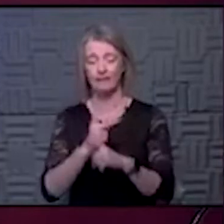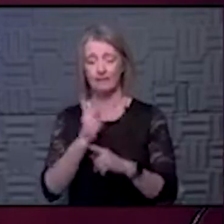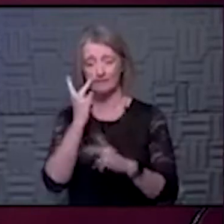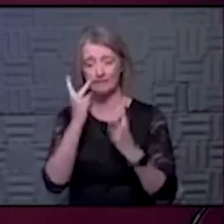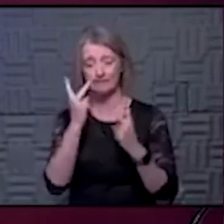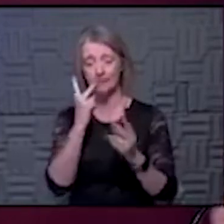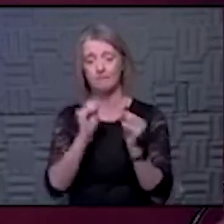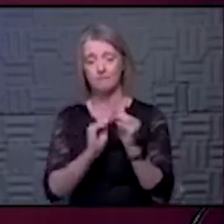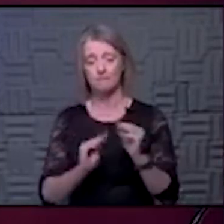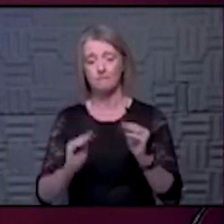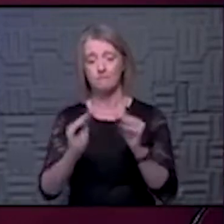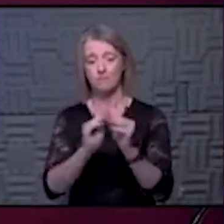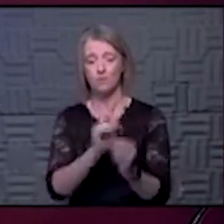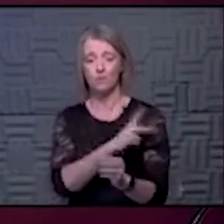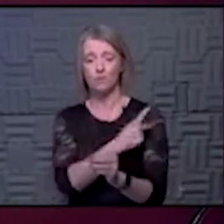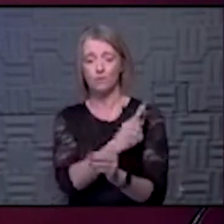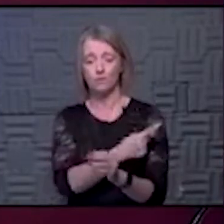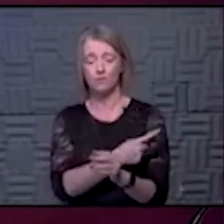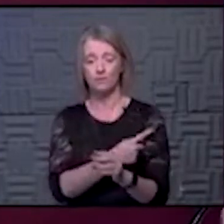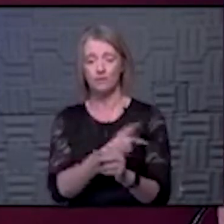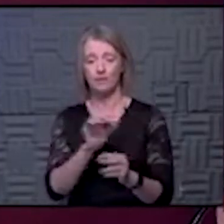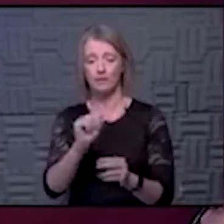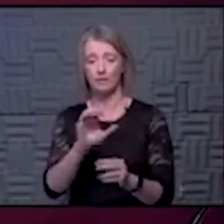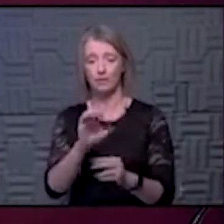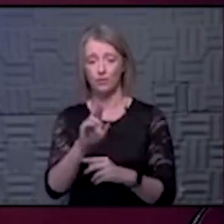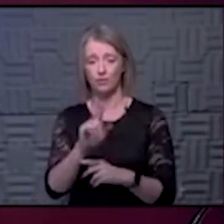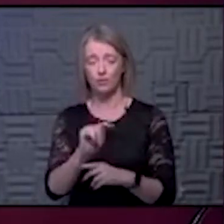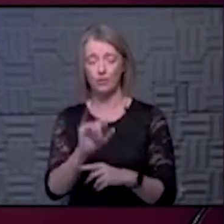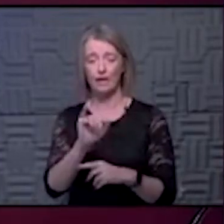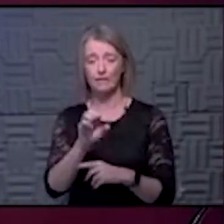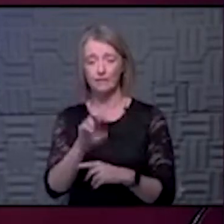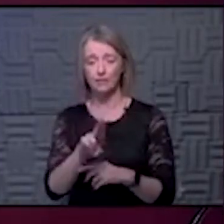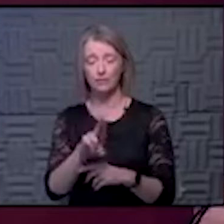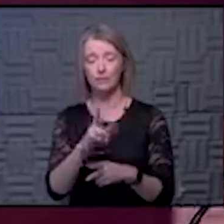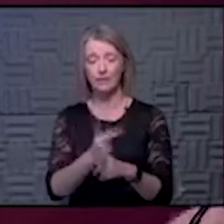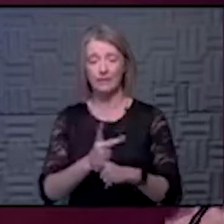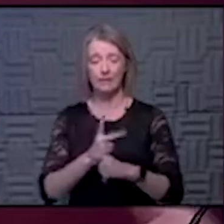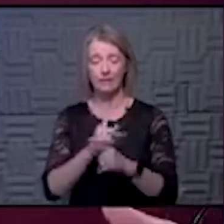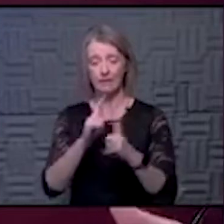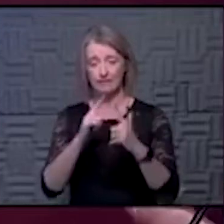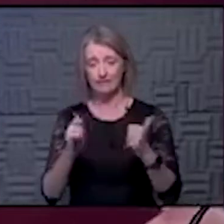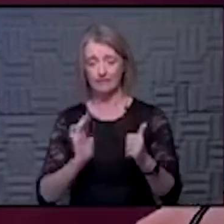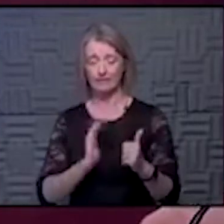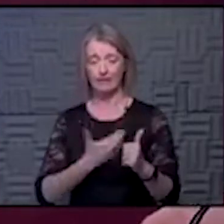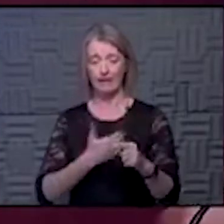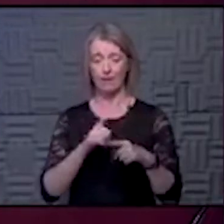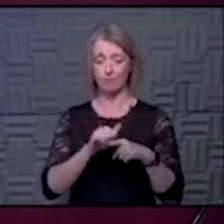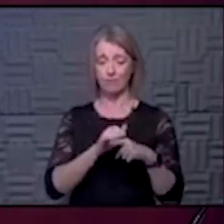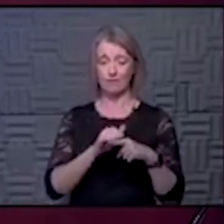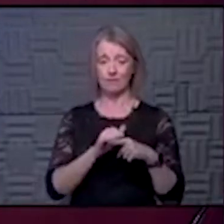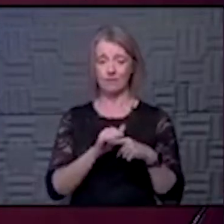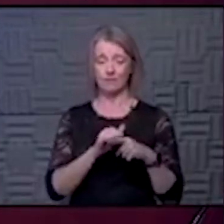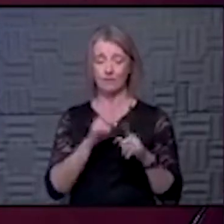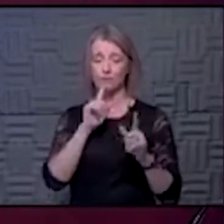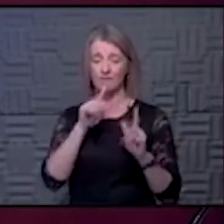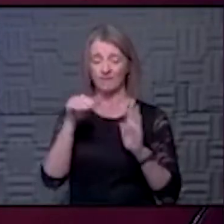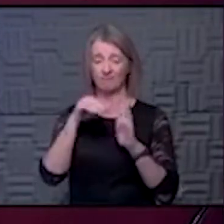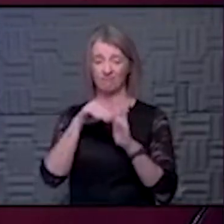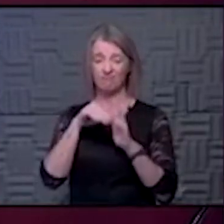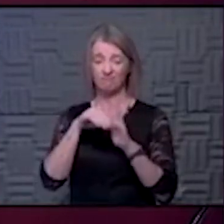more patients of an acuity level requiring ICU care, et cetera, our practice, on the other hand, was trending